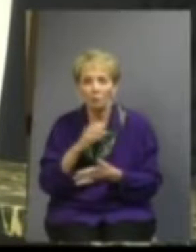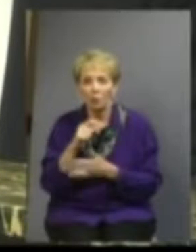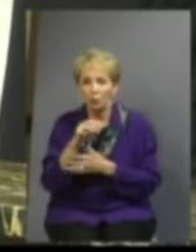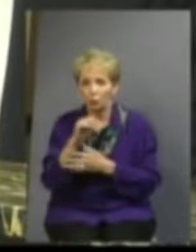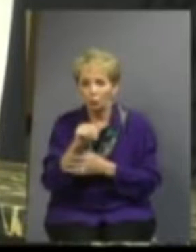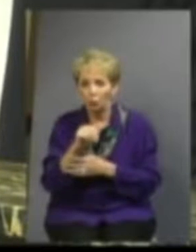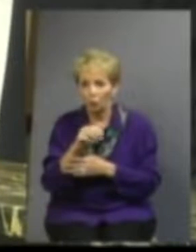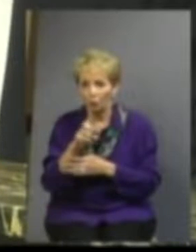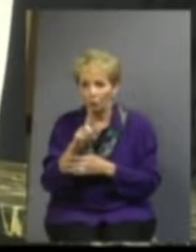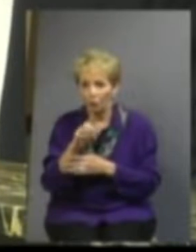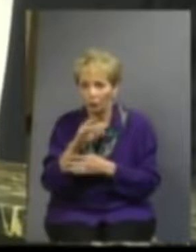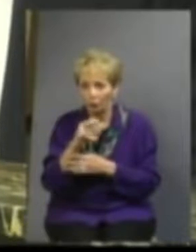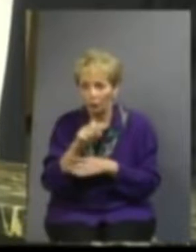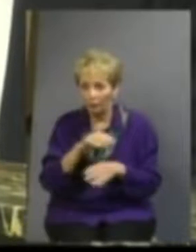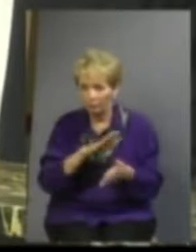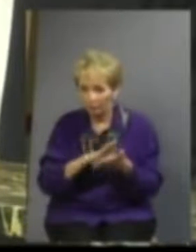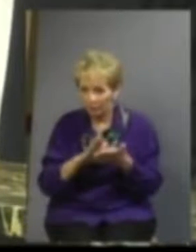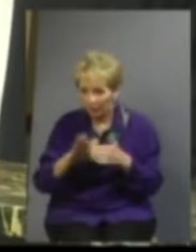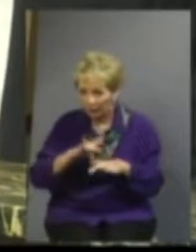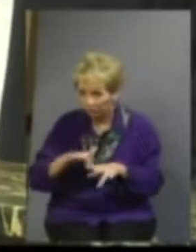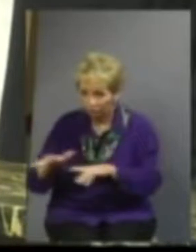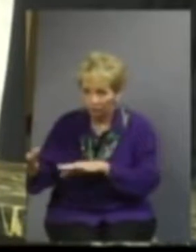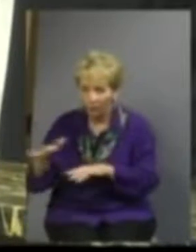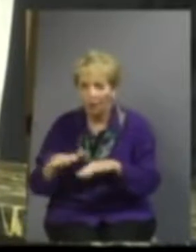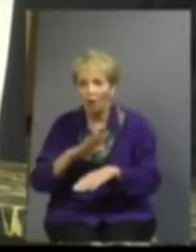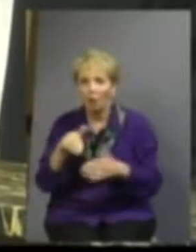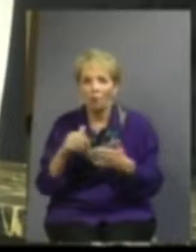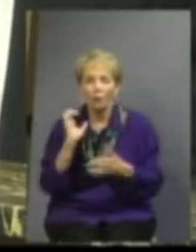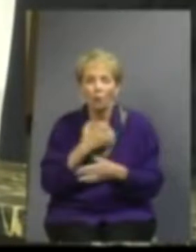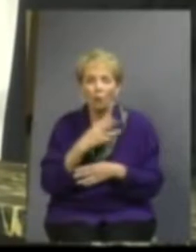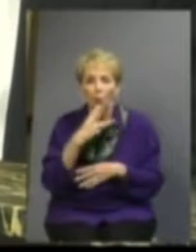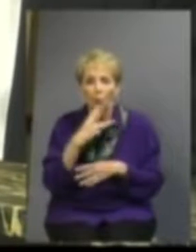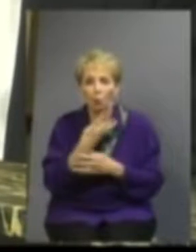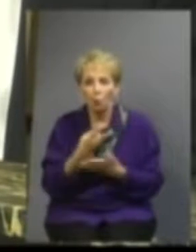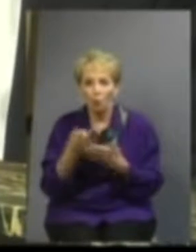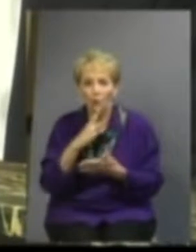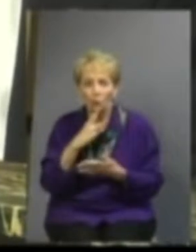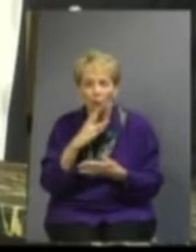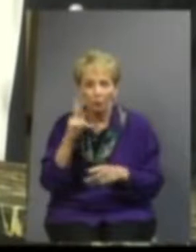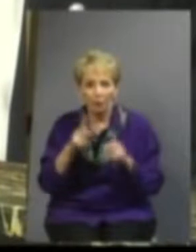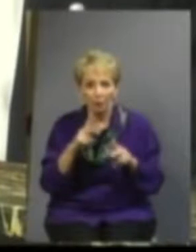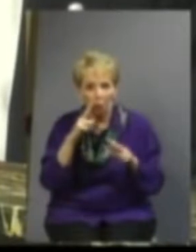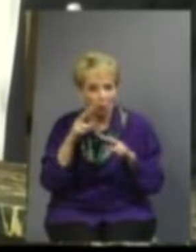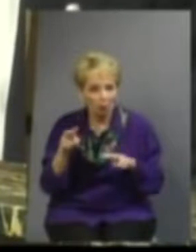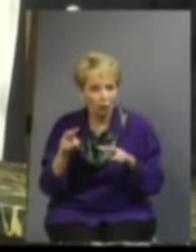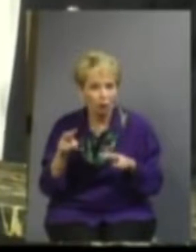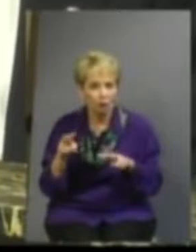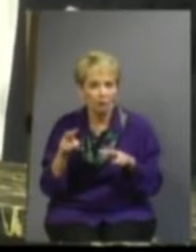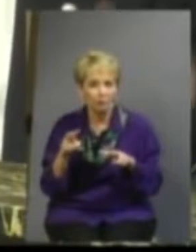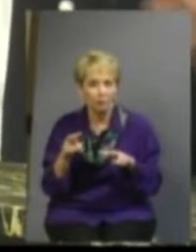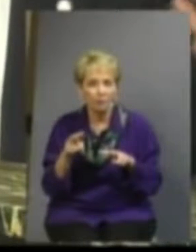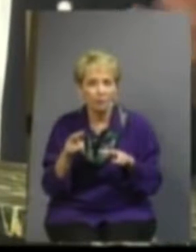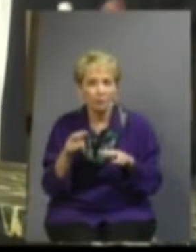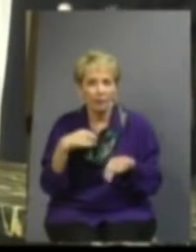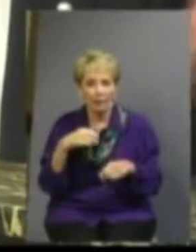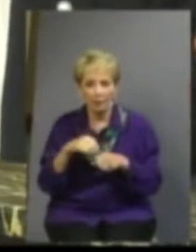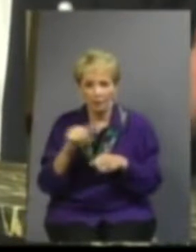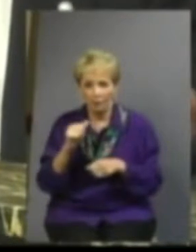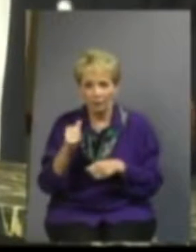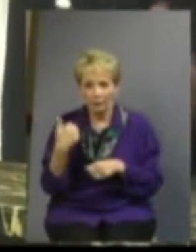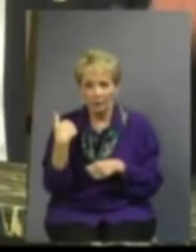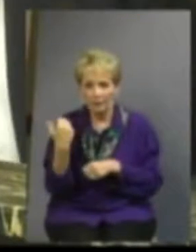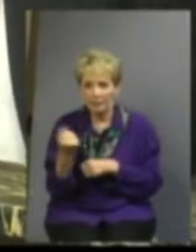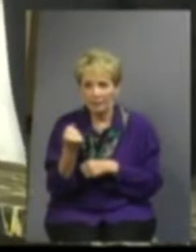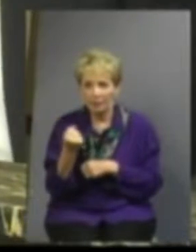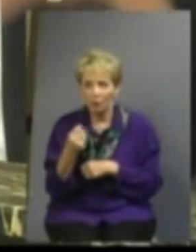drains were clear, and all of our wastewater people watching. I was in Asheville on